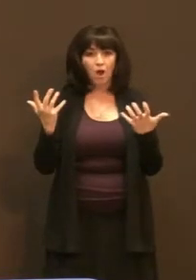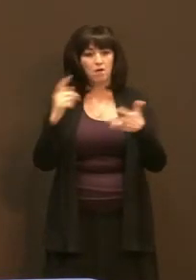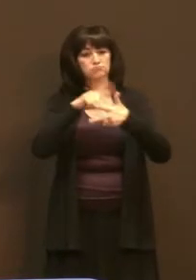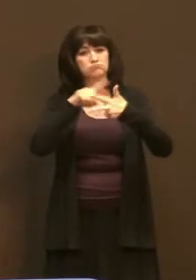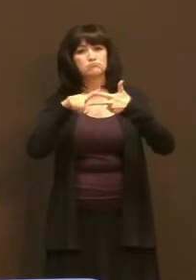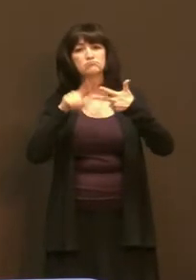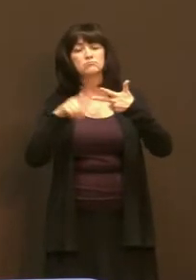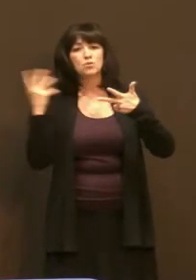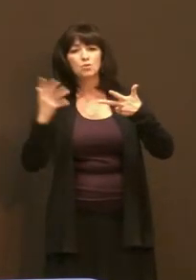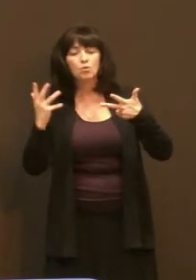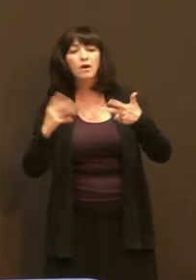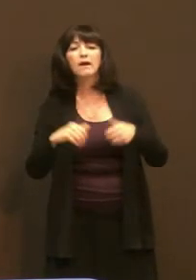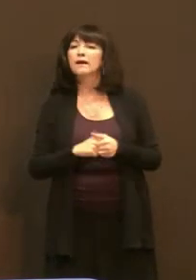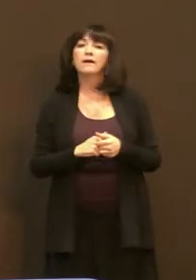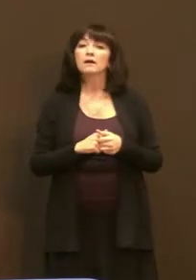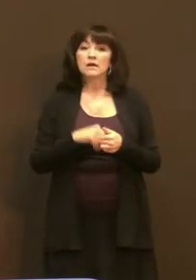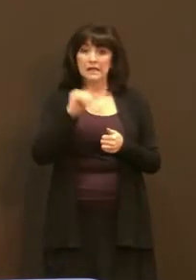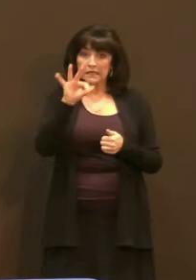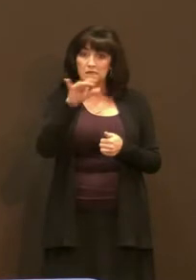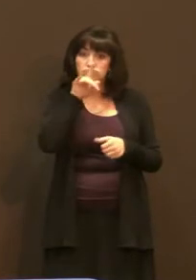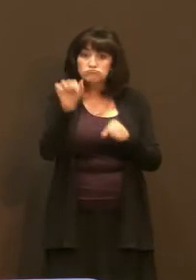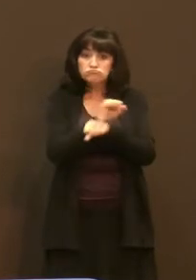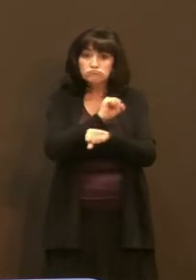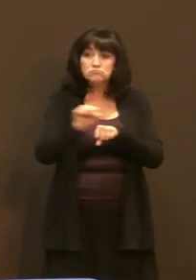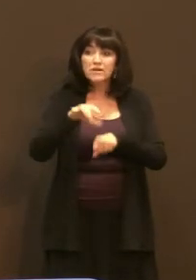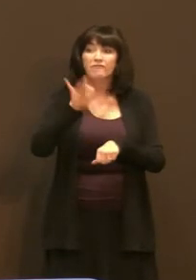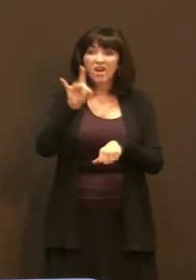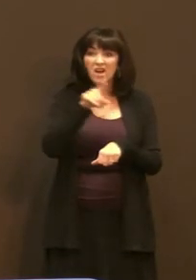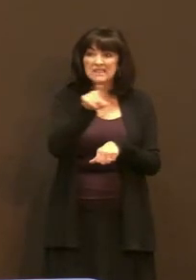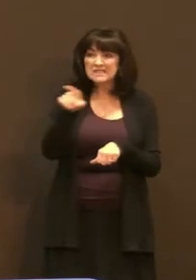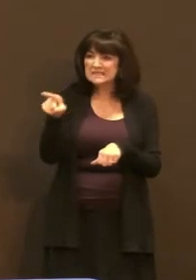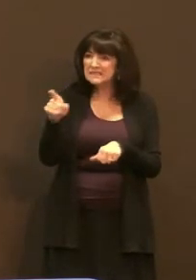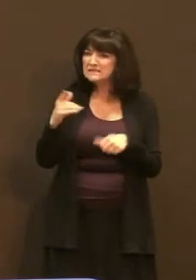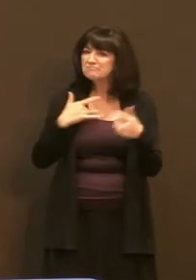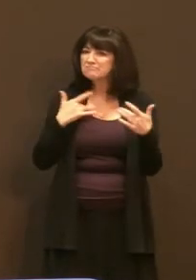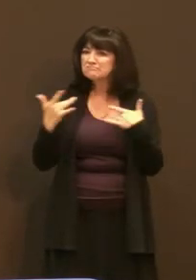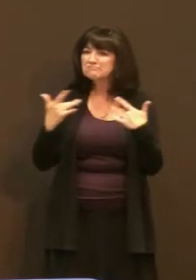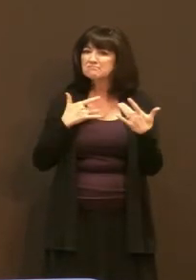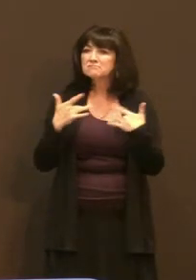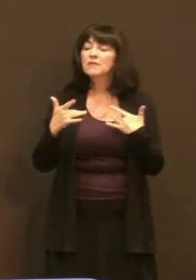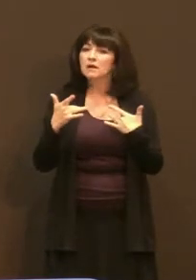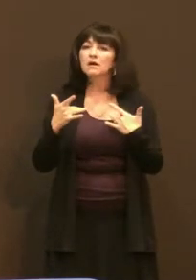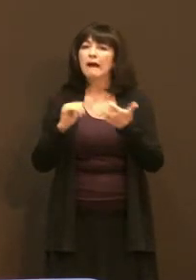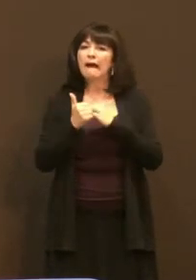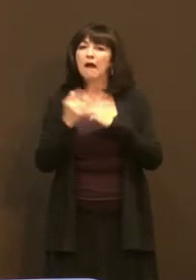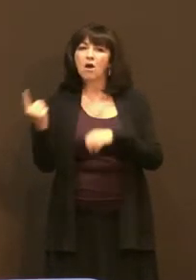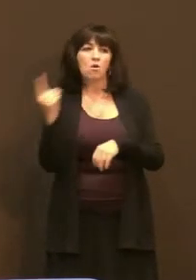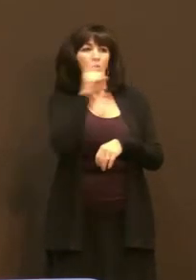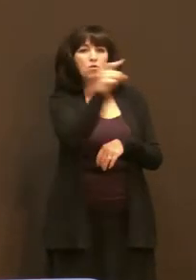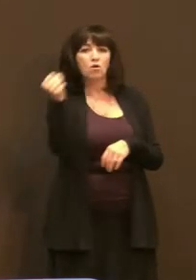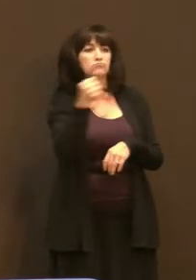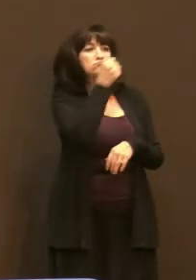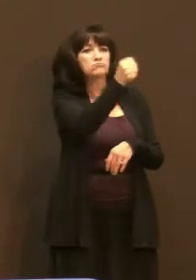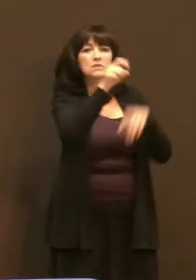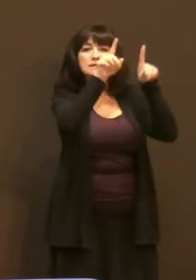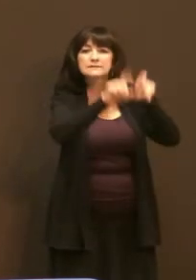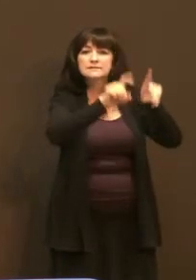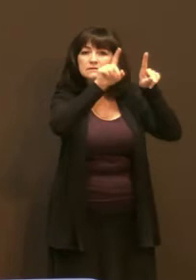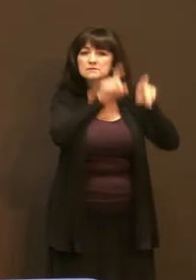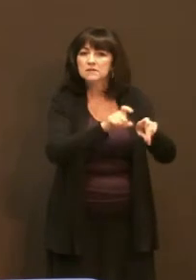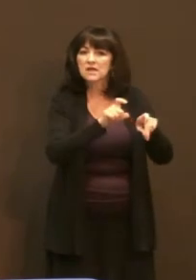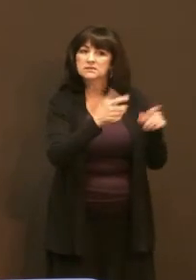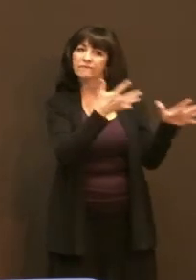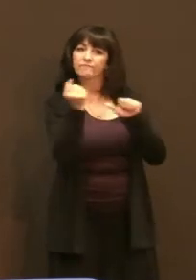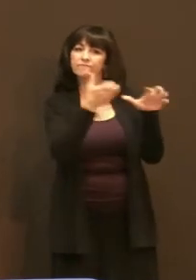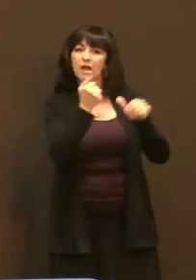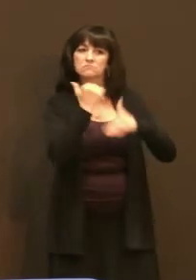go about getting expedited testing, which is so important? How do you designate isolation rooms for when